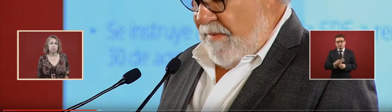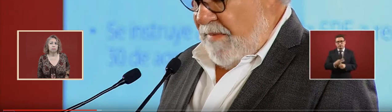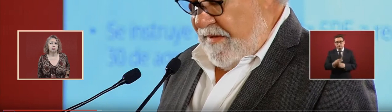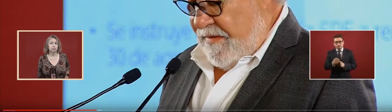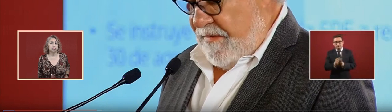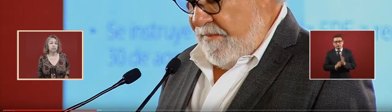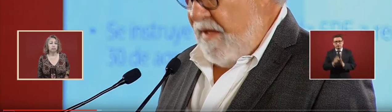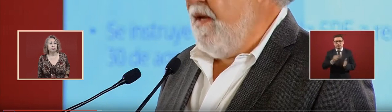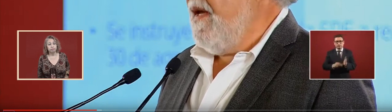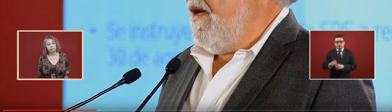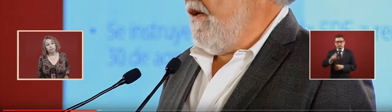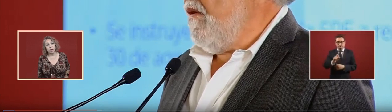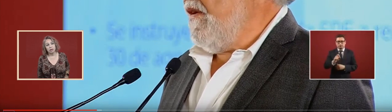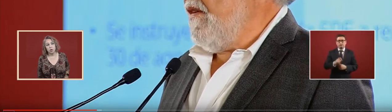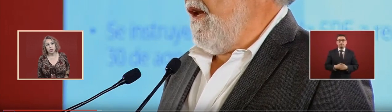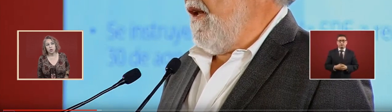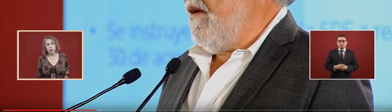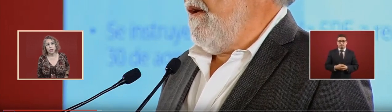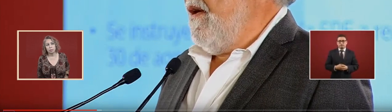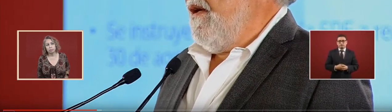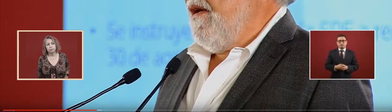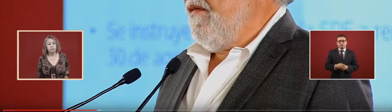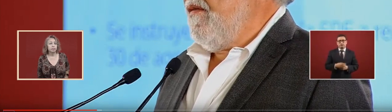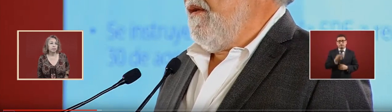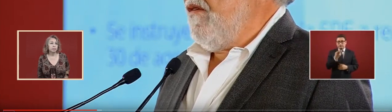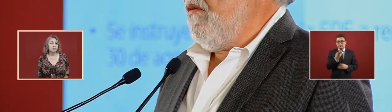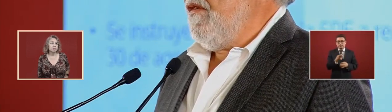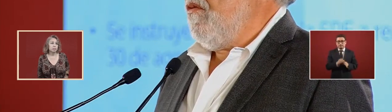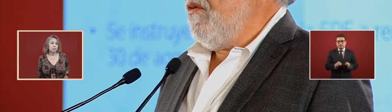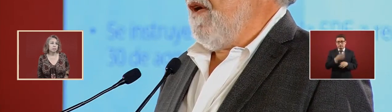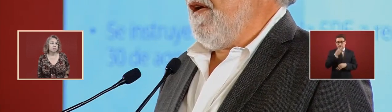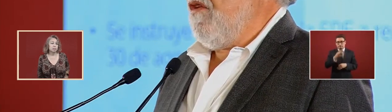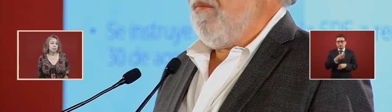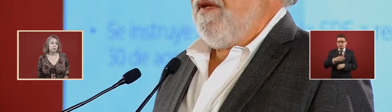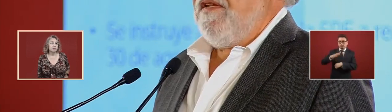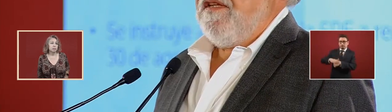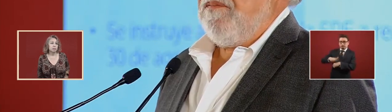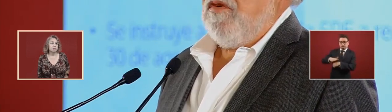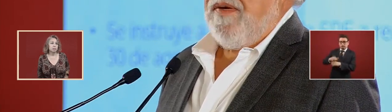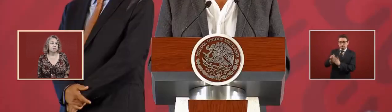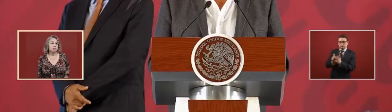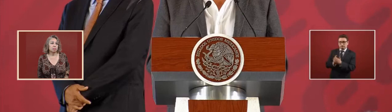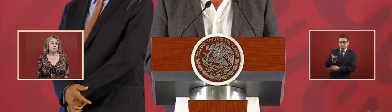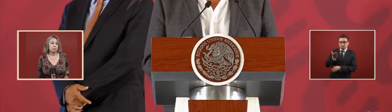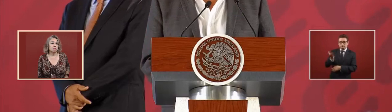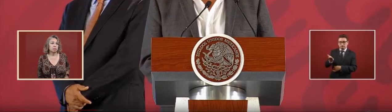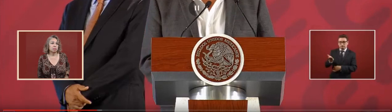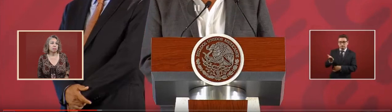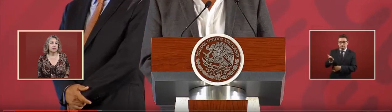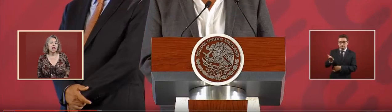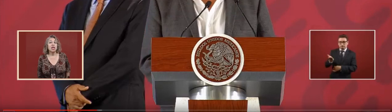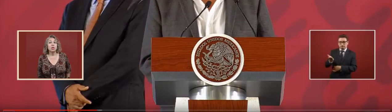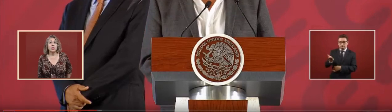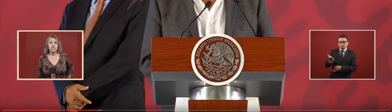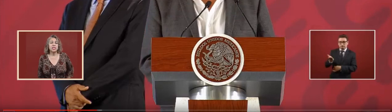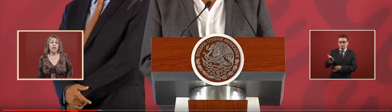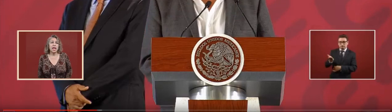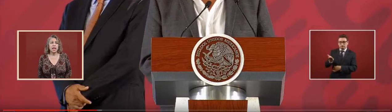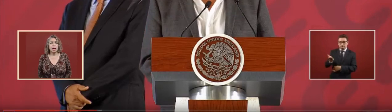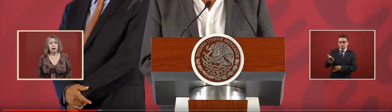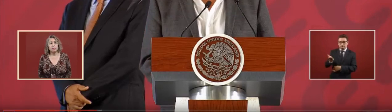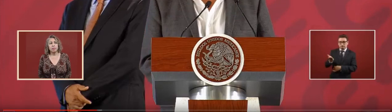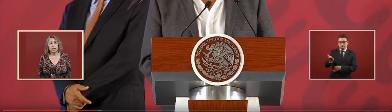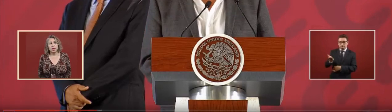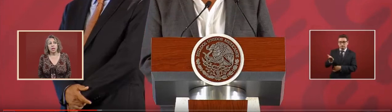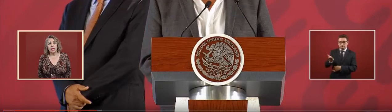year? Esto hay que 2020. Que es la solicitud que ha quedado pendiente por parte de Naciones Unidas. Which is